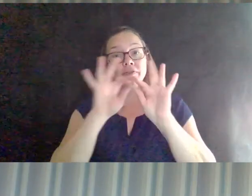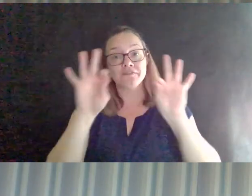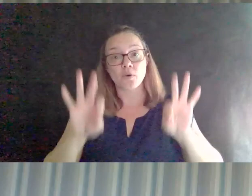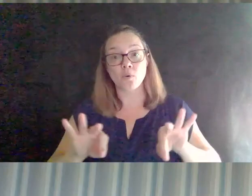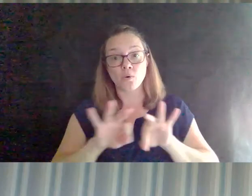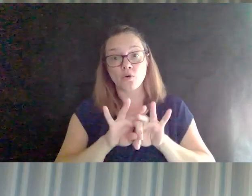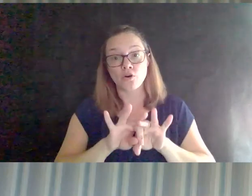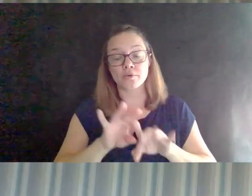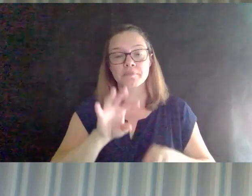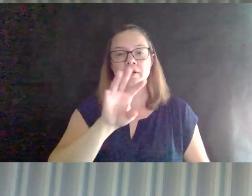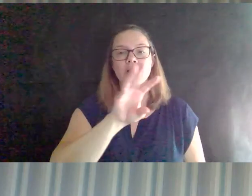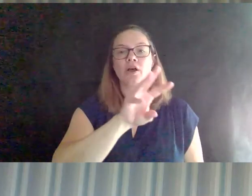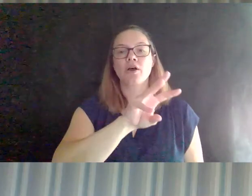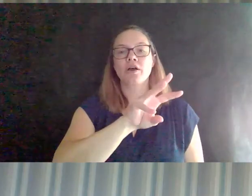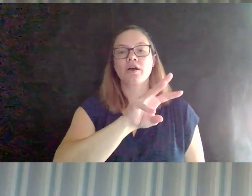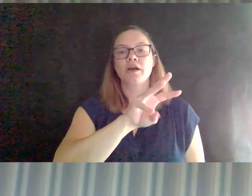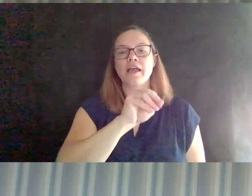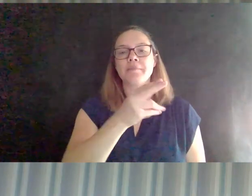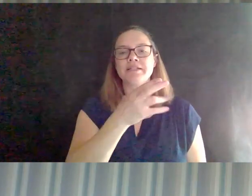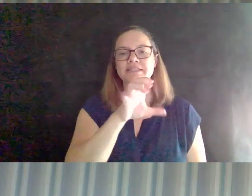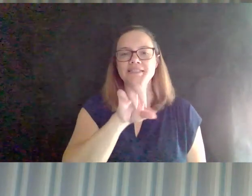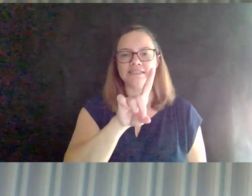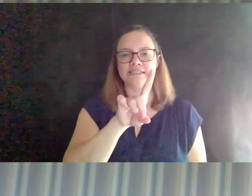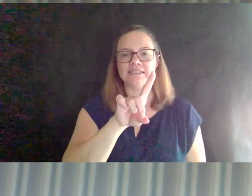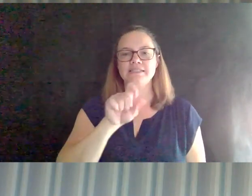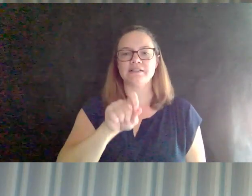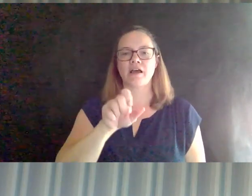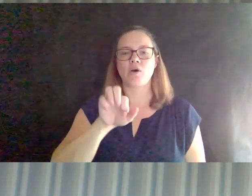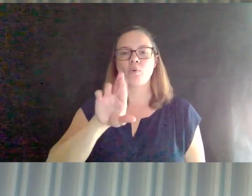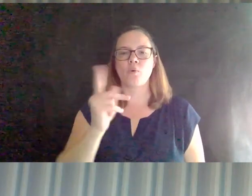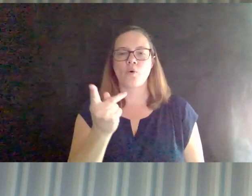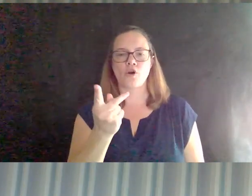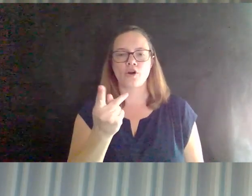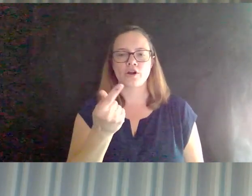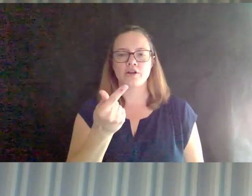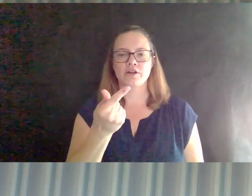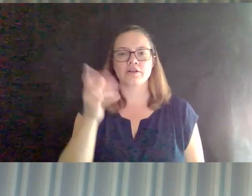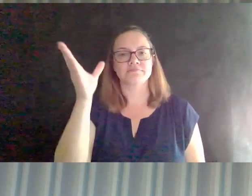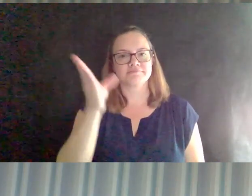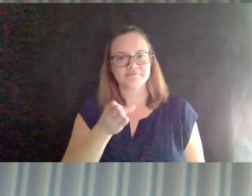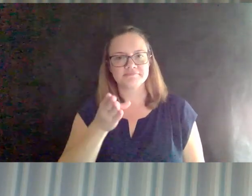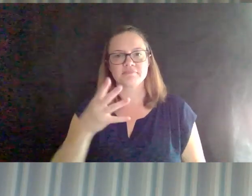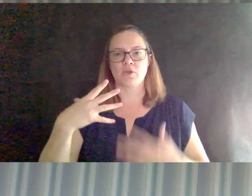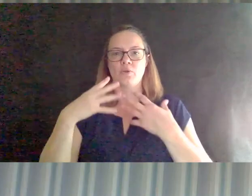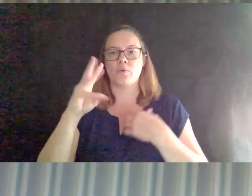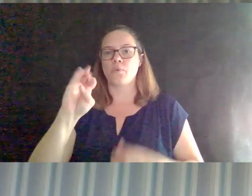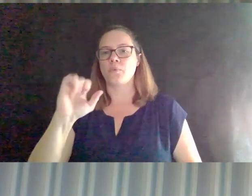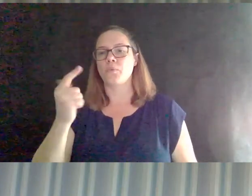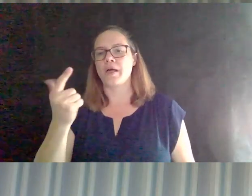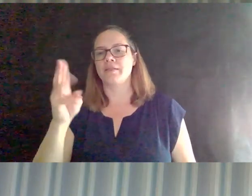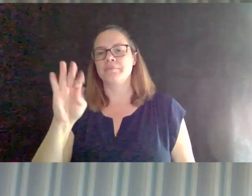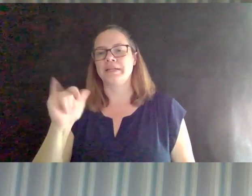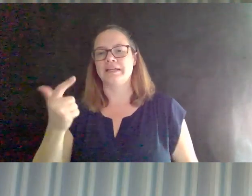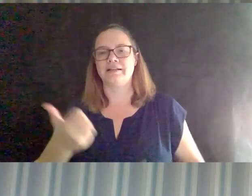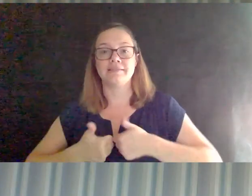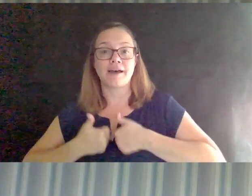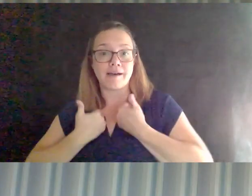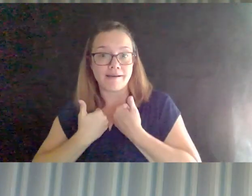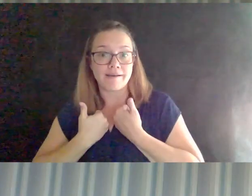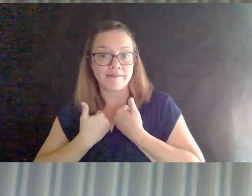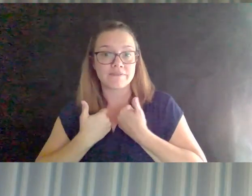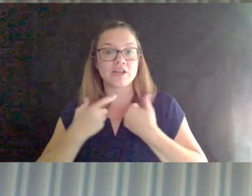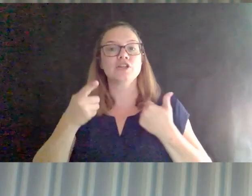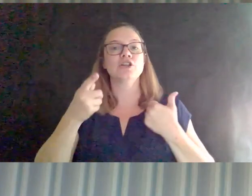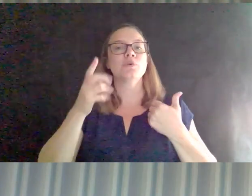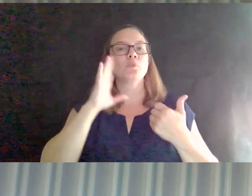webpage, mhcd.org backslash wellbeinglive, you can be notified of upcoming Wellbeing Live events and you can submit